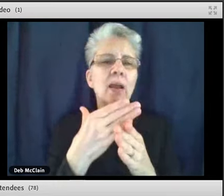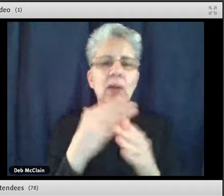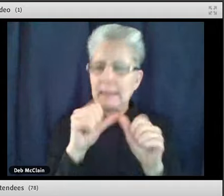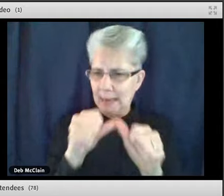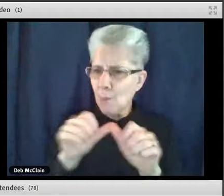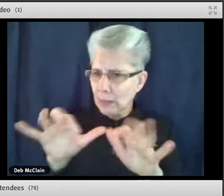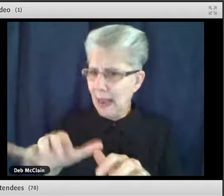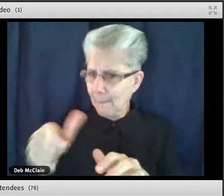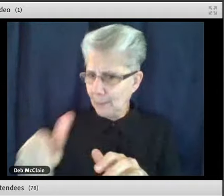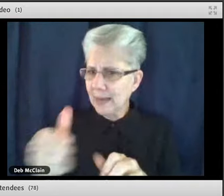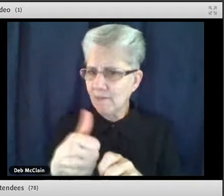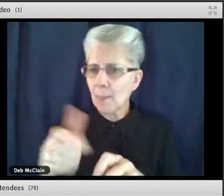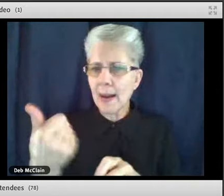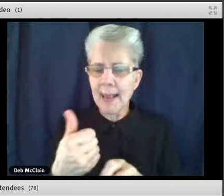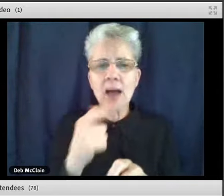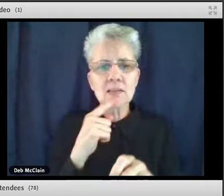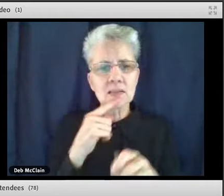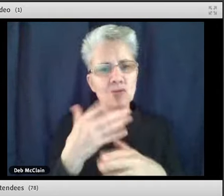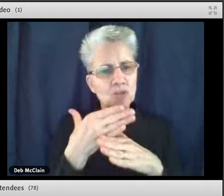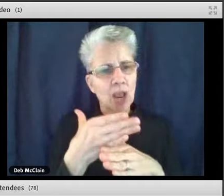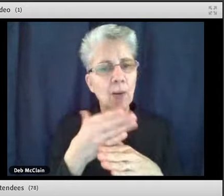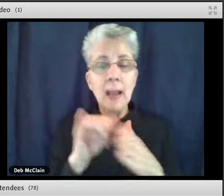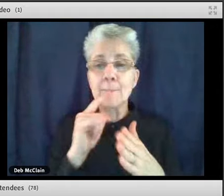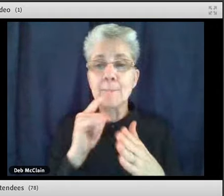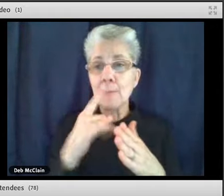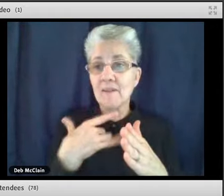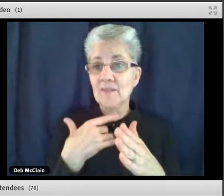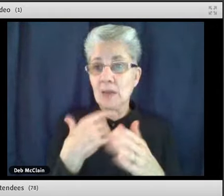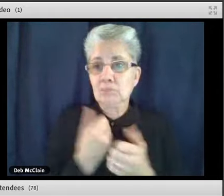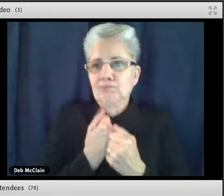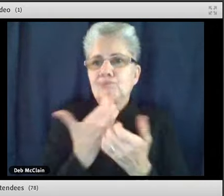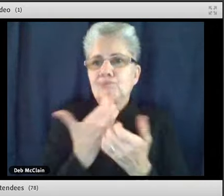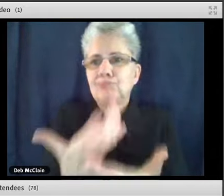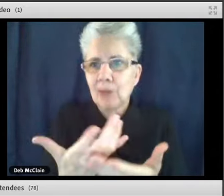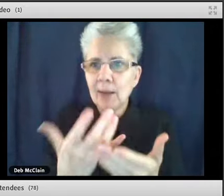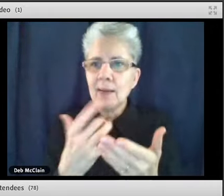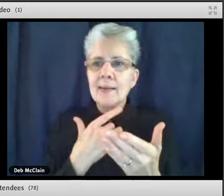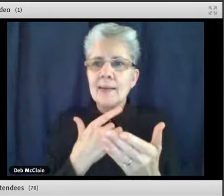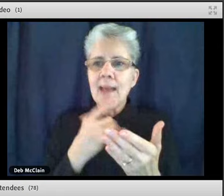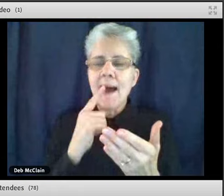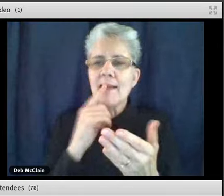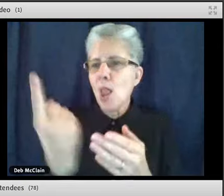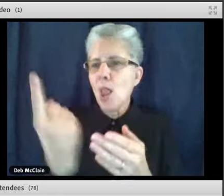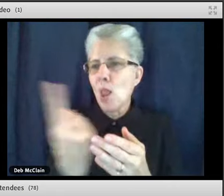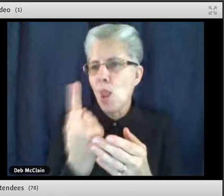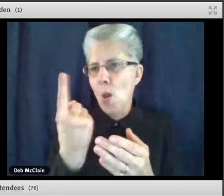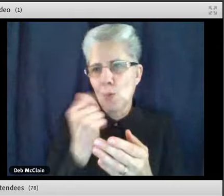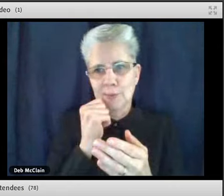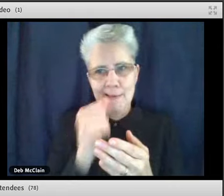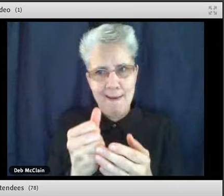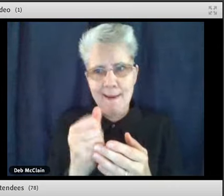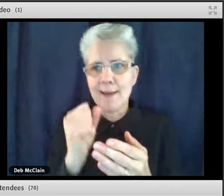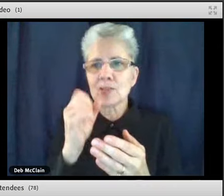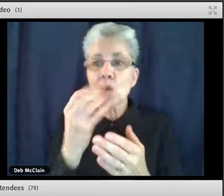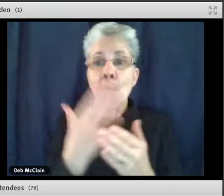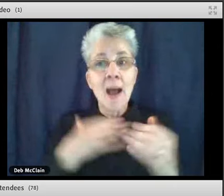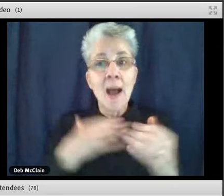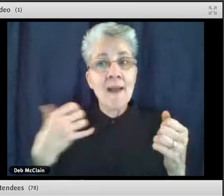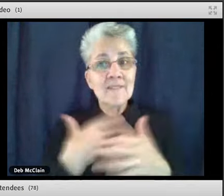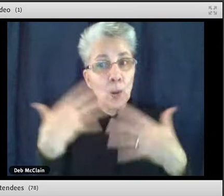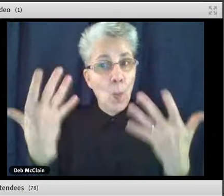in your life. That we're going to run out of food. And like I told you earlier, the FDA says that's not going to happen. Of course, Walking